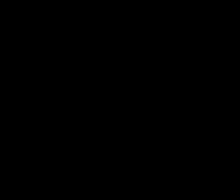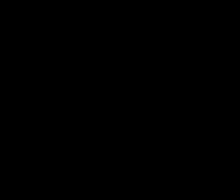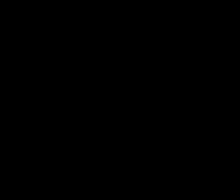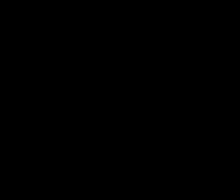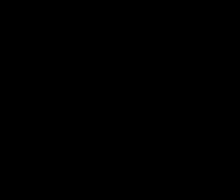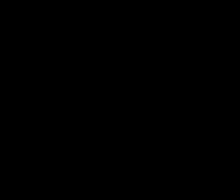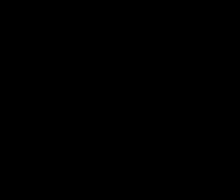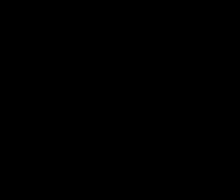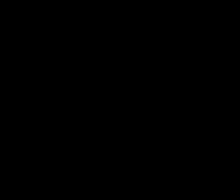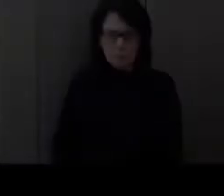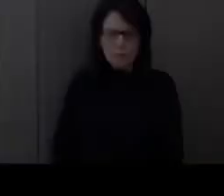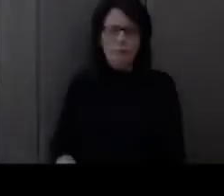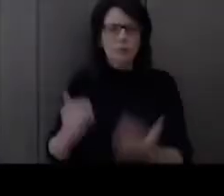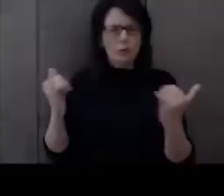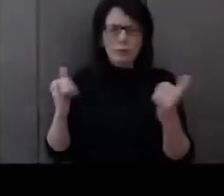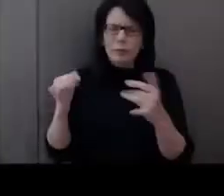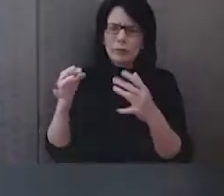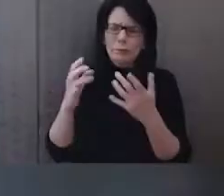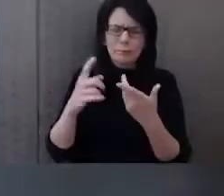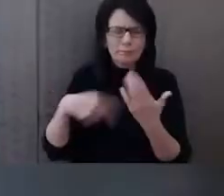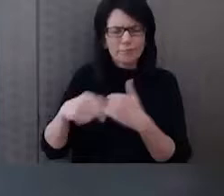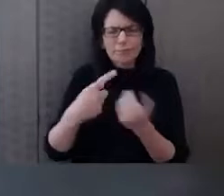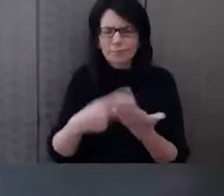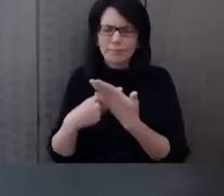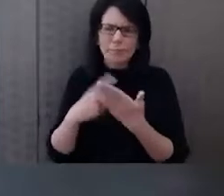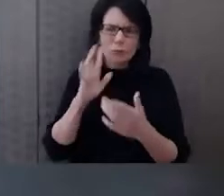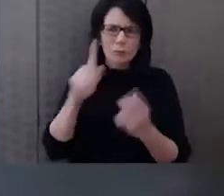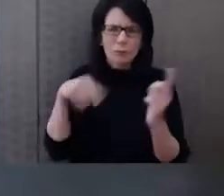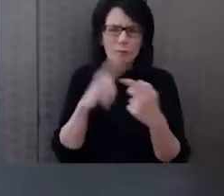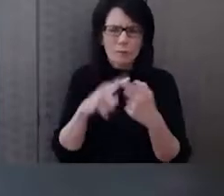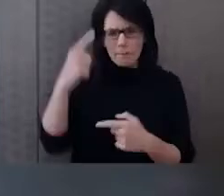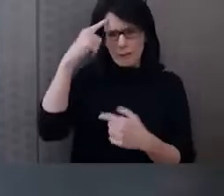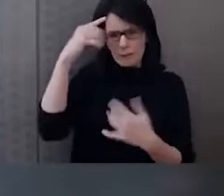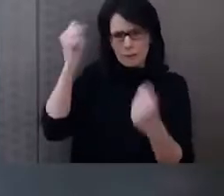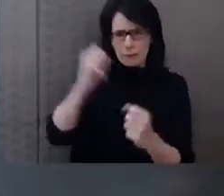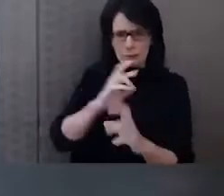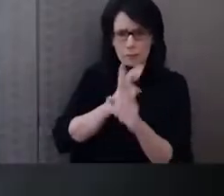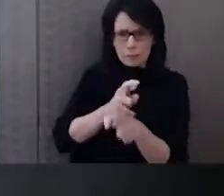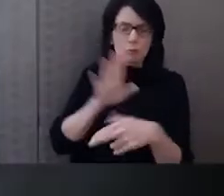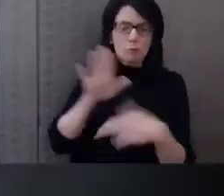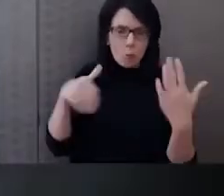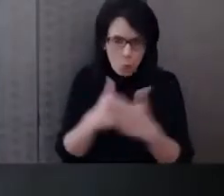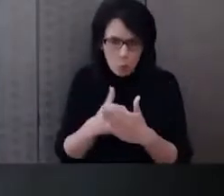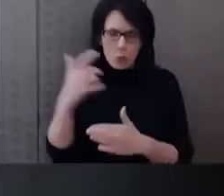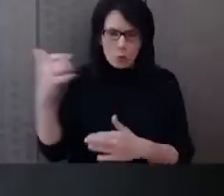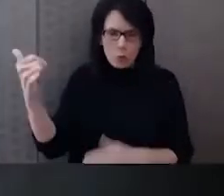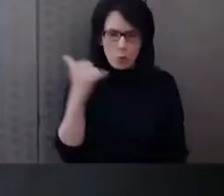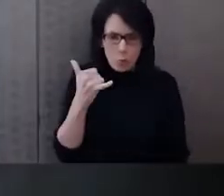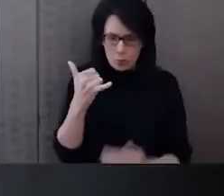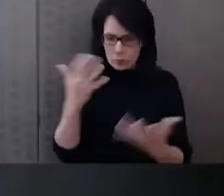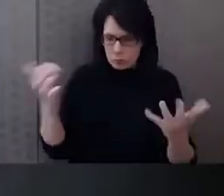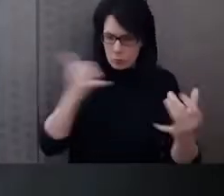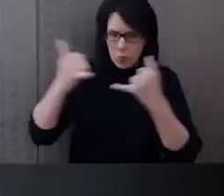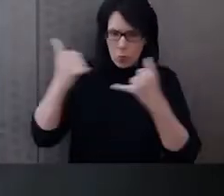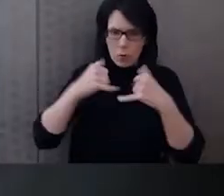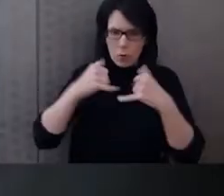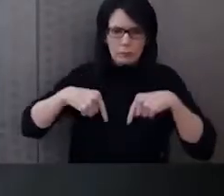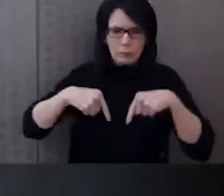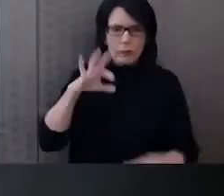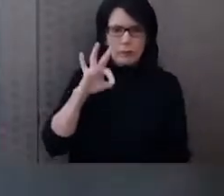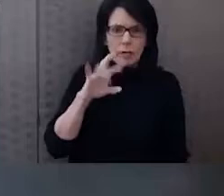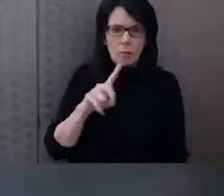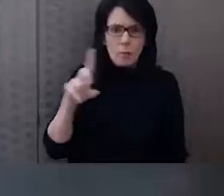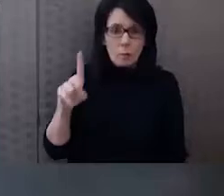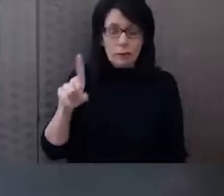Right now when we talk about mental health responses, all mental health calls go to 911, which are police. When police come to a call, they come to it like a